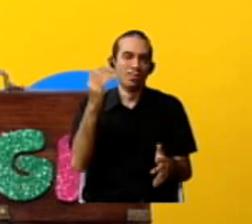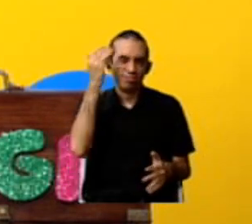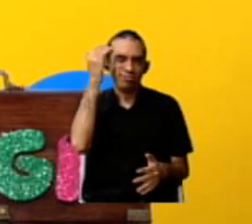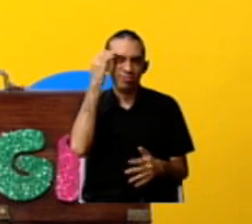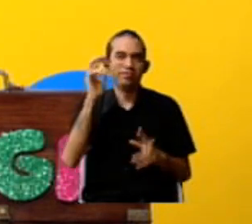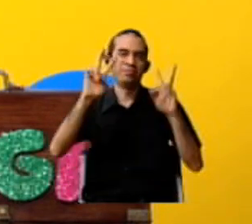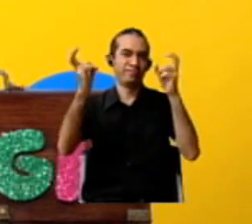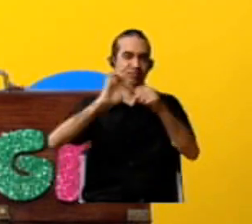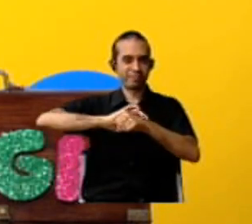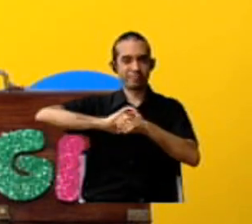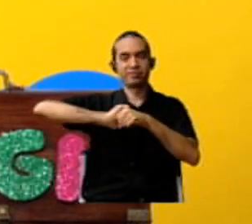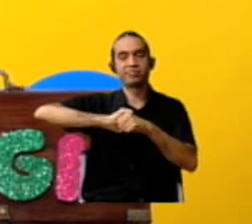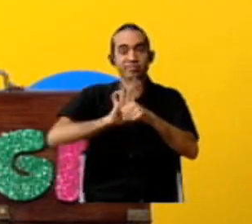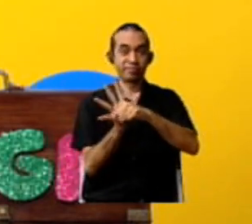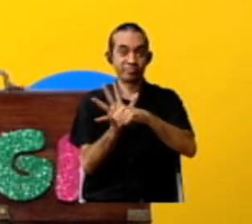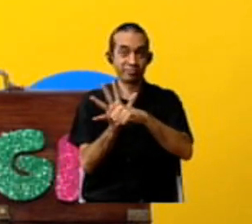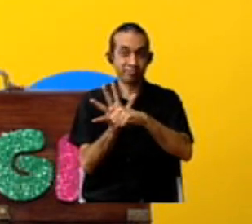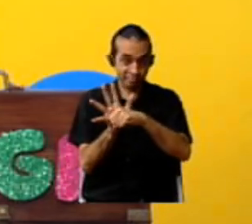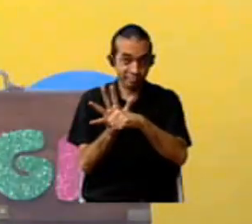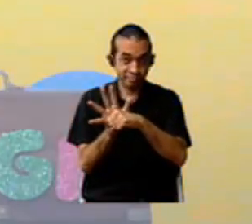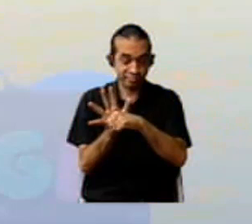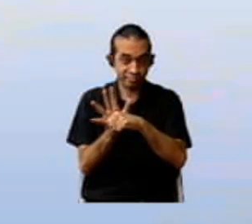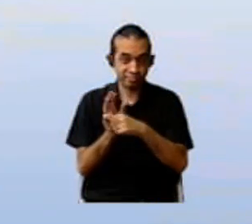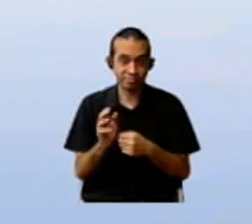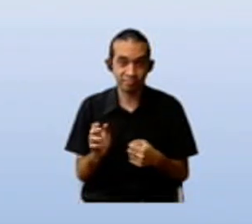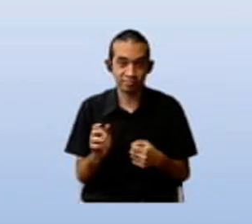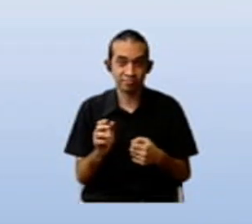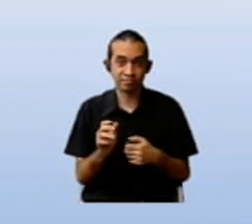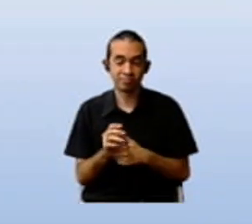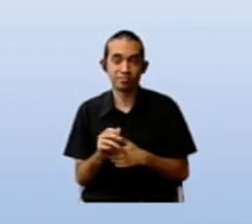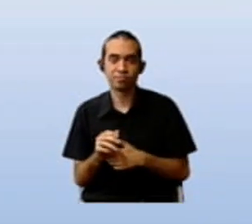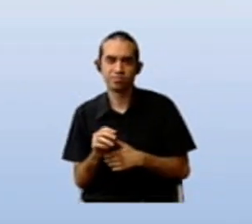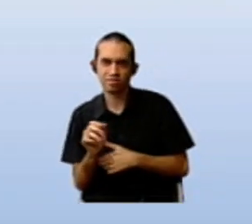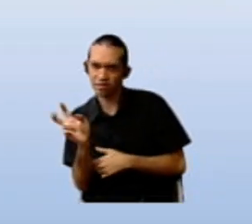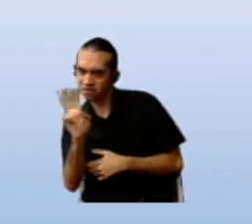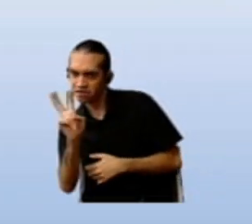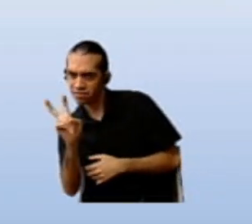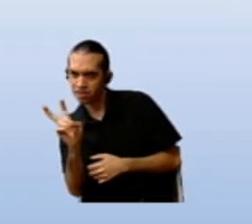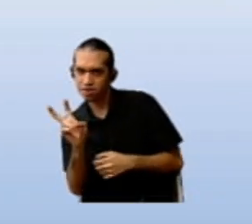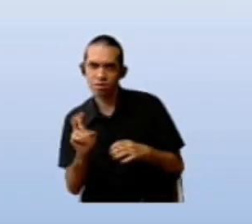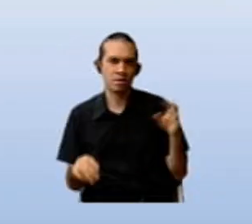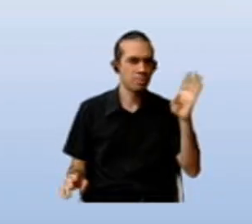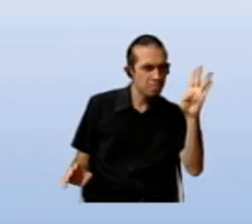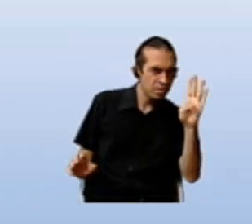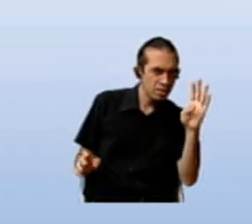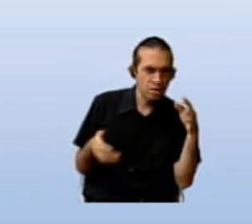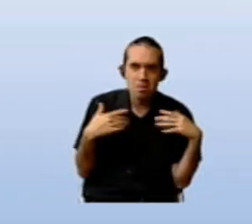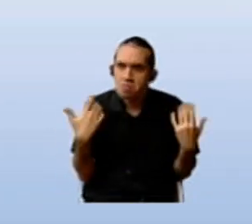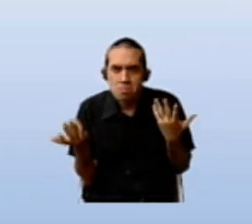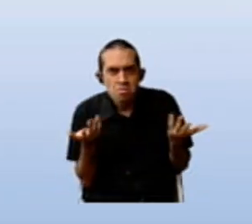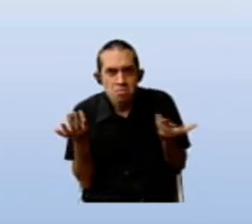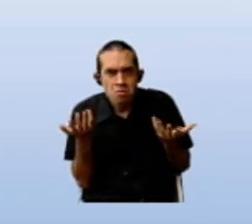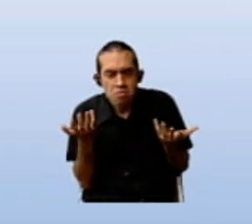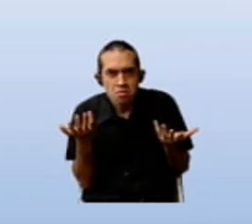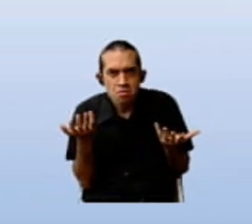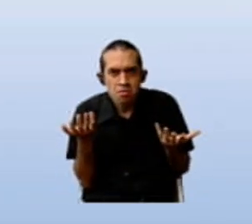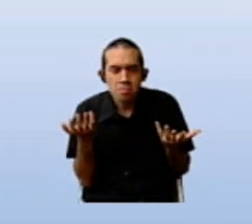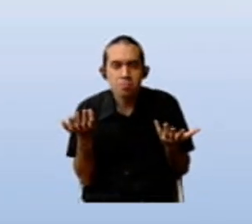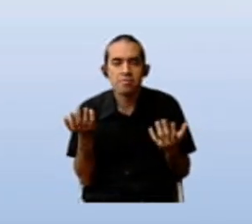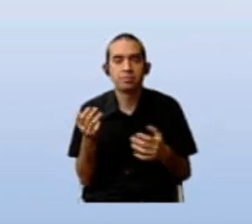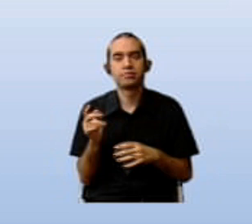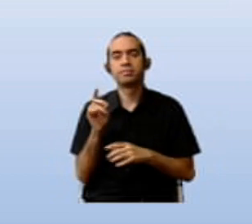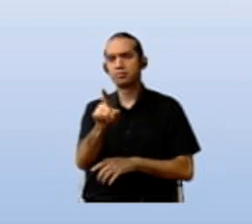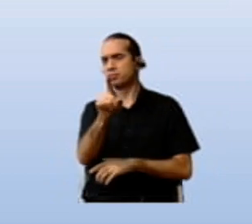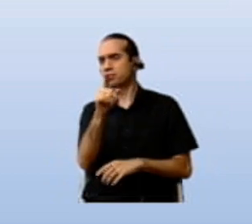about coronavirus? Is it a virus? Is it a bacteria? Do you